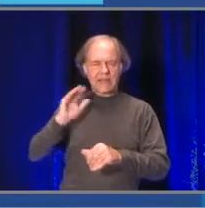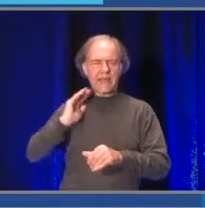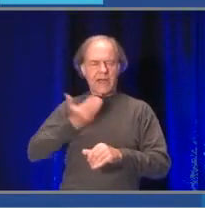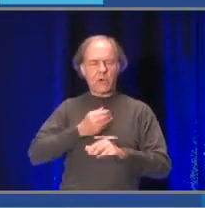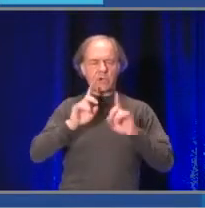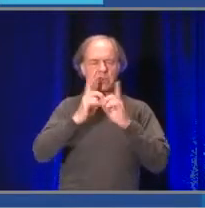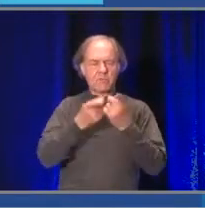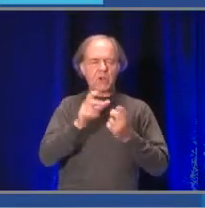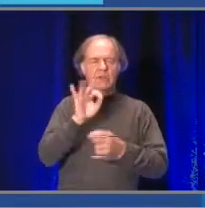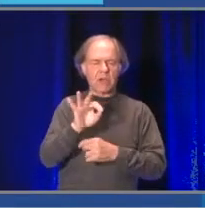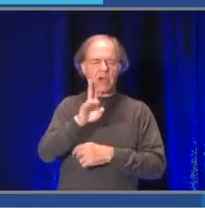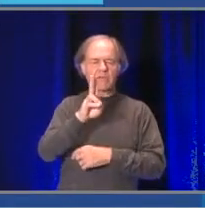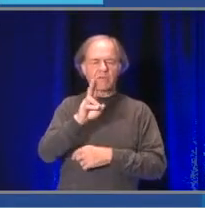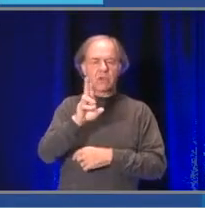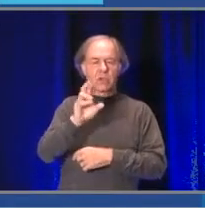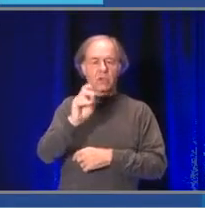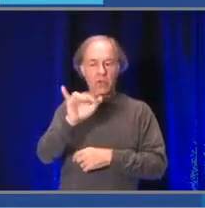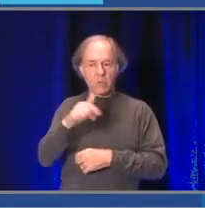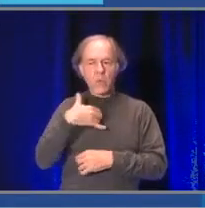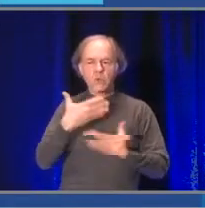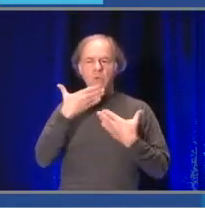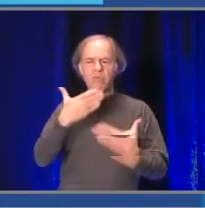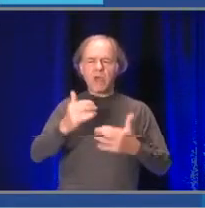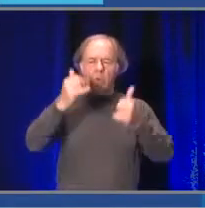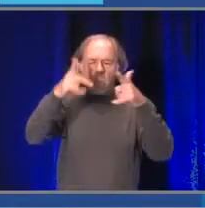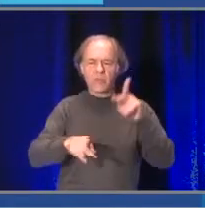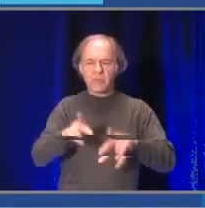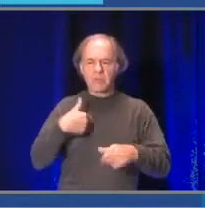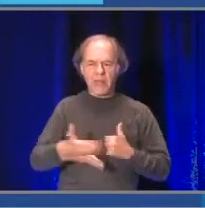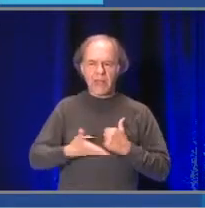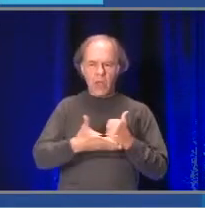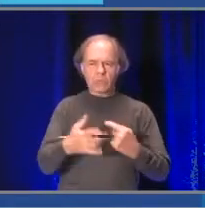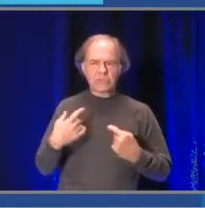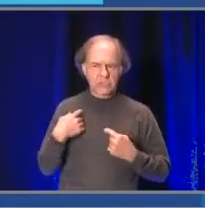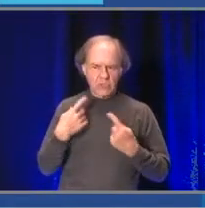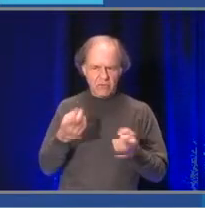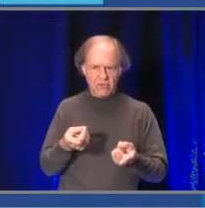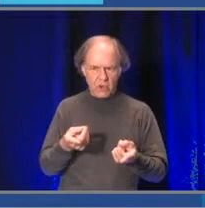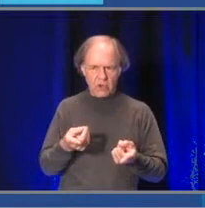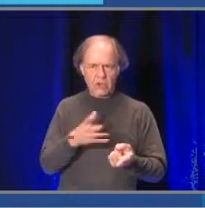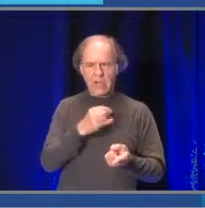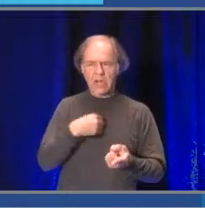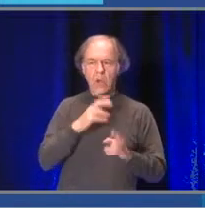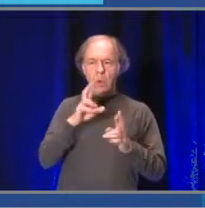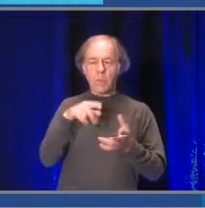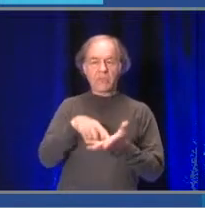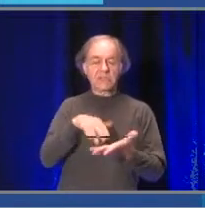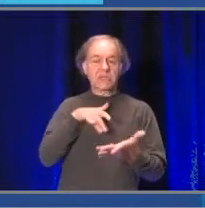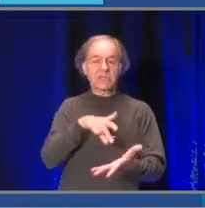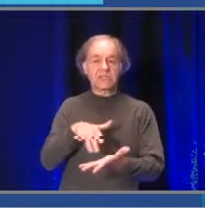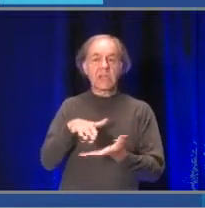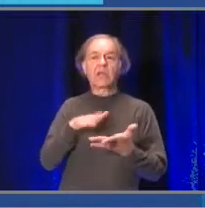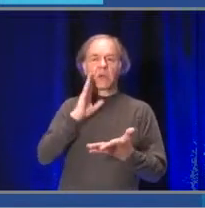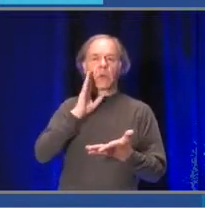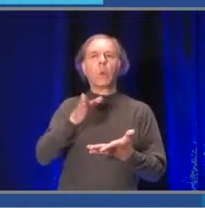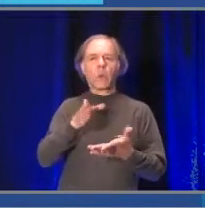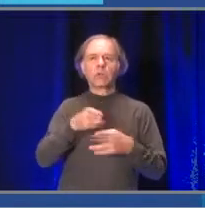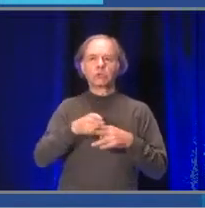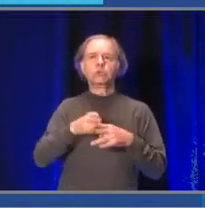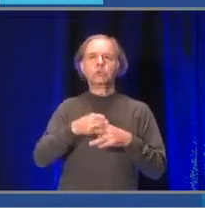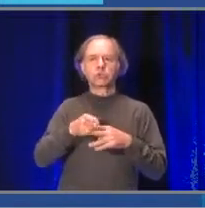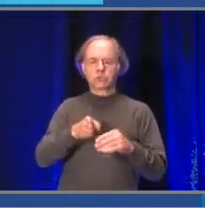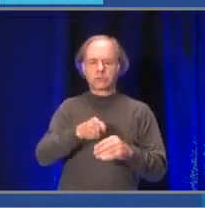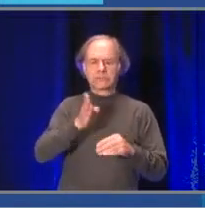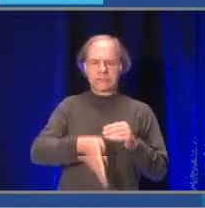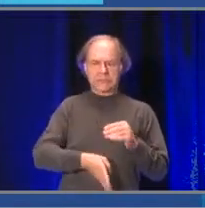Urology. I wish to thank all the people that have helped so far, and I'm hoping that this study will soon reach